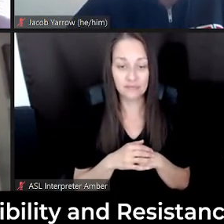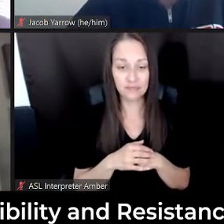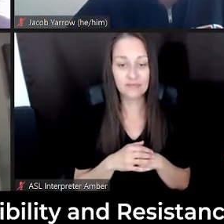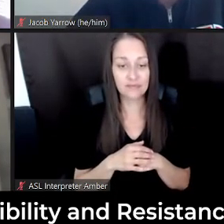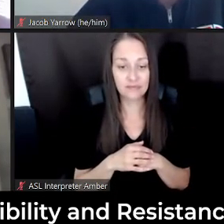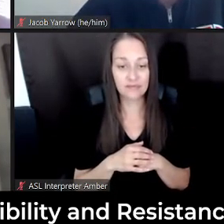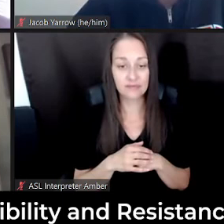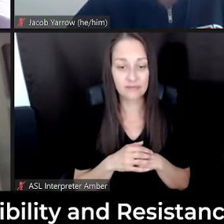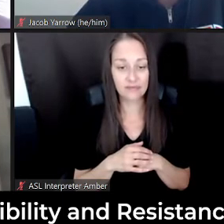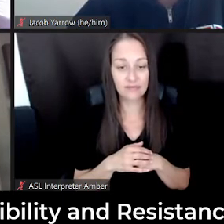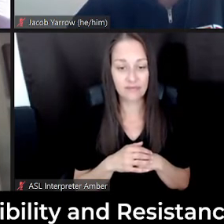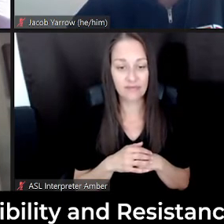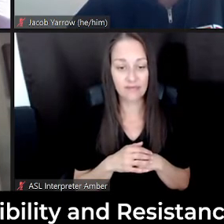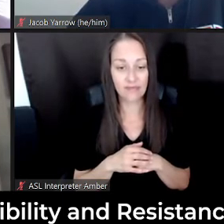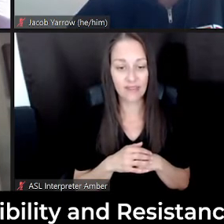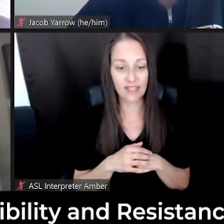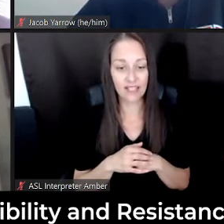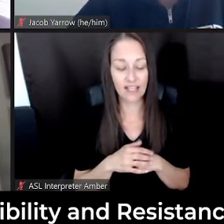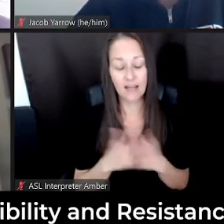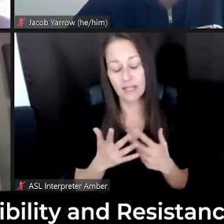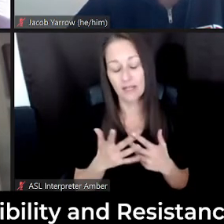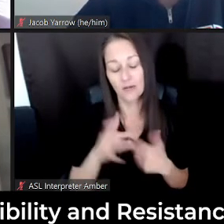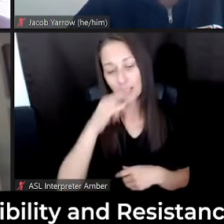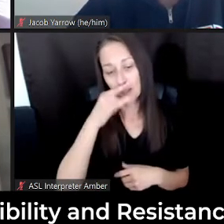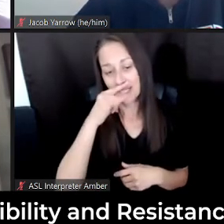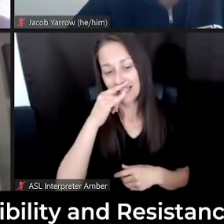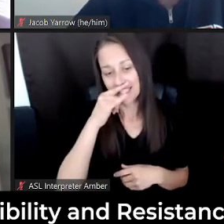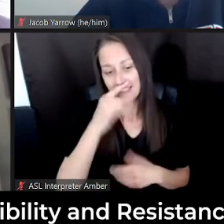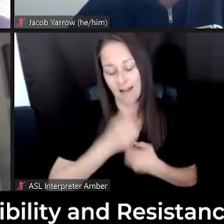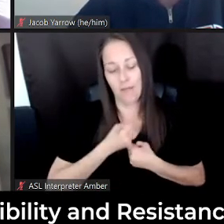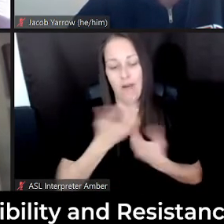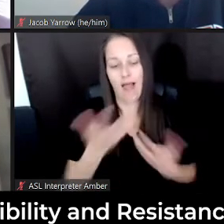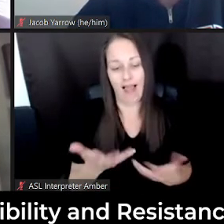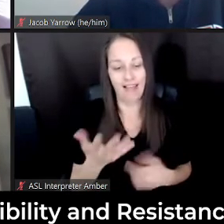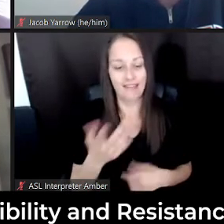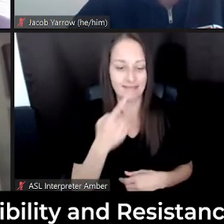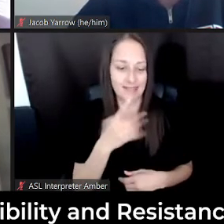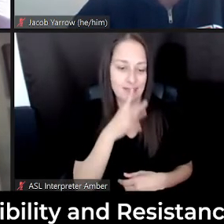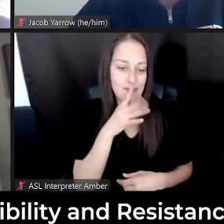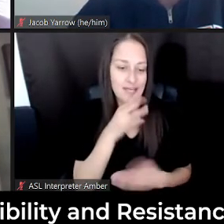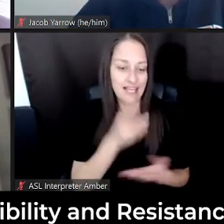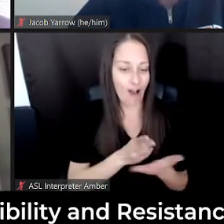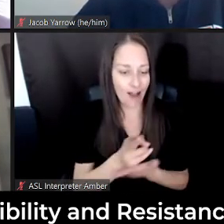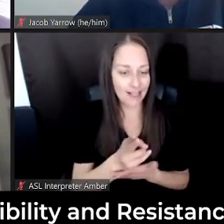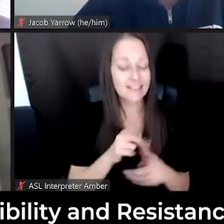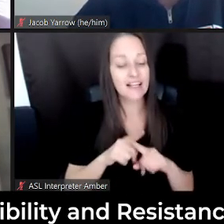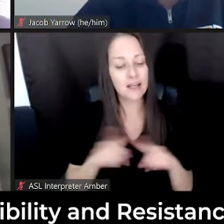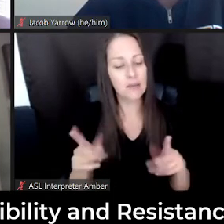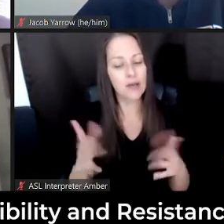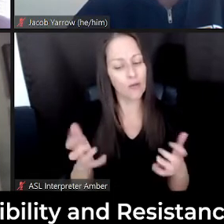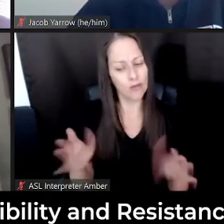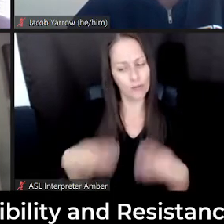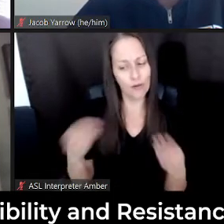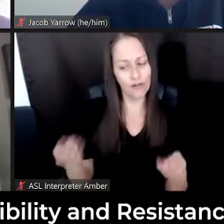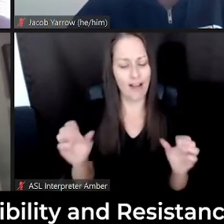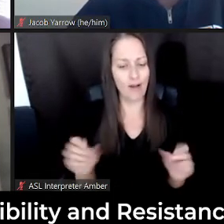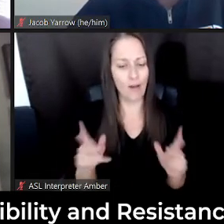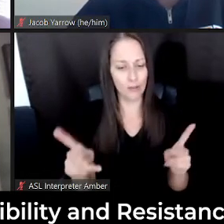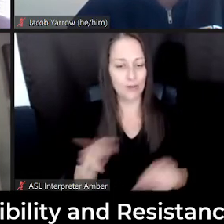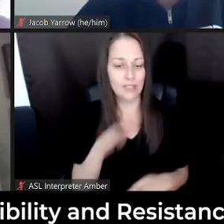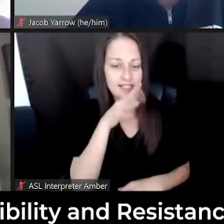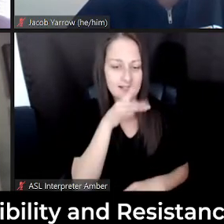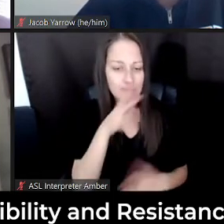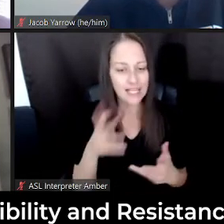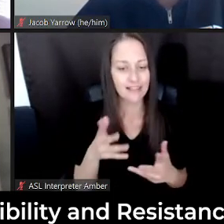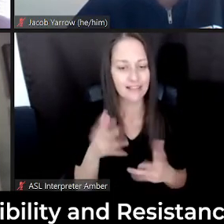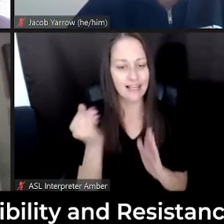say what's really on the, well, kids do that anyway, they say what's on their mind, but say it in a way that's artful. And we're